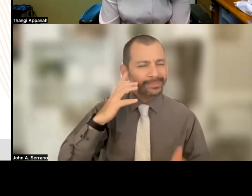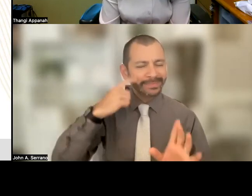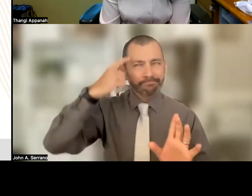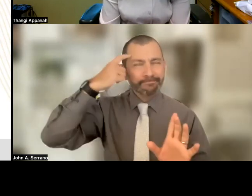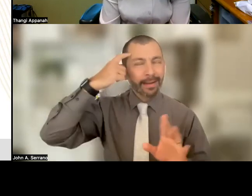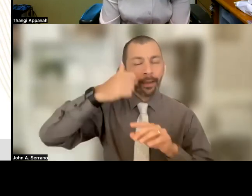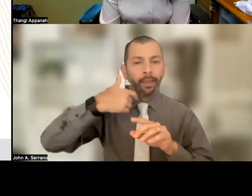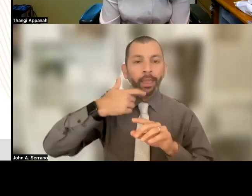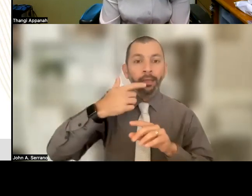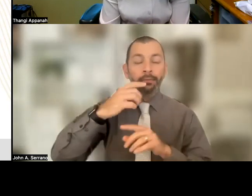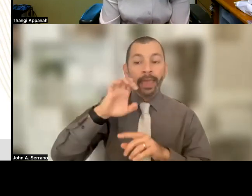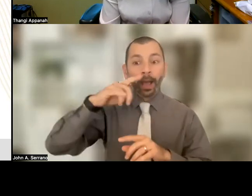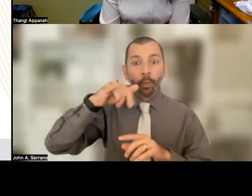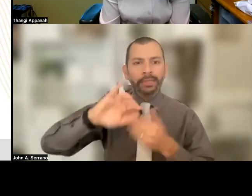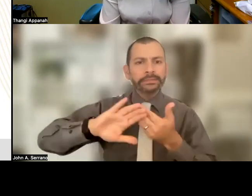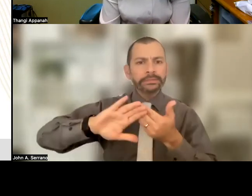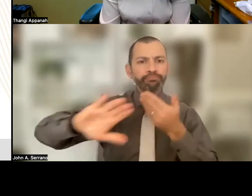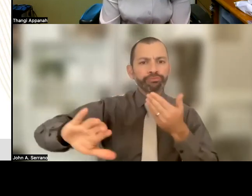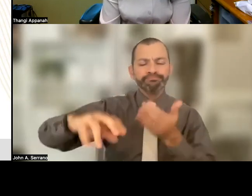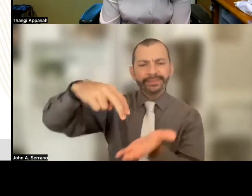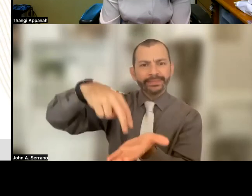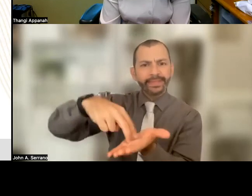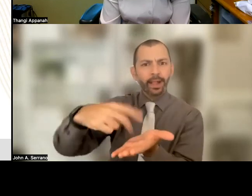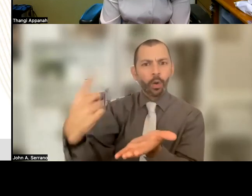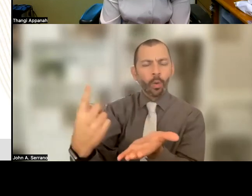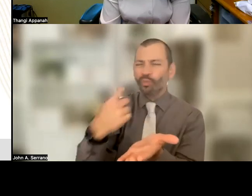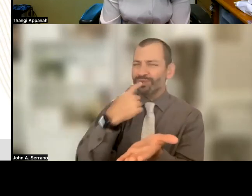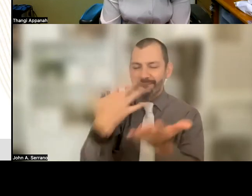It's so important to be thinking with an equity lens.